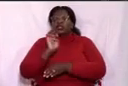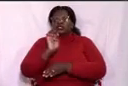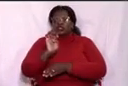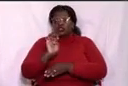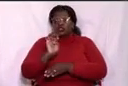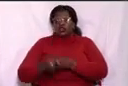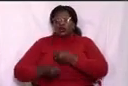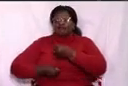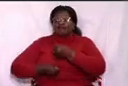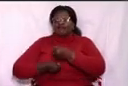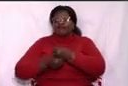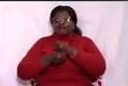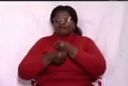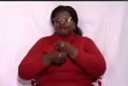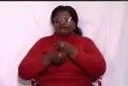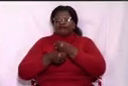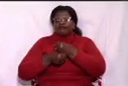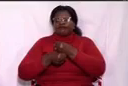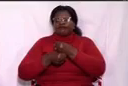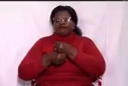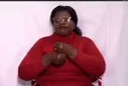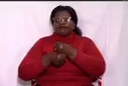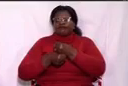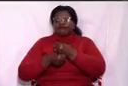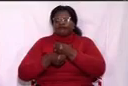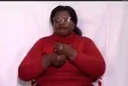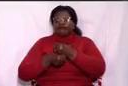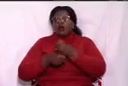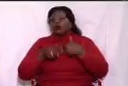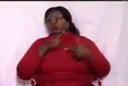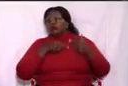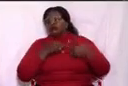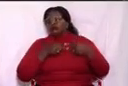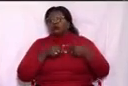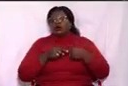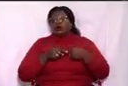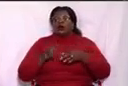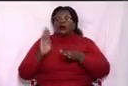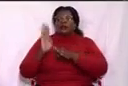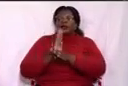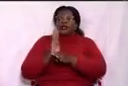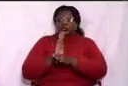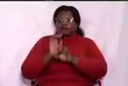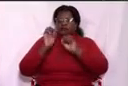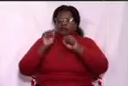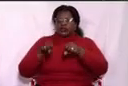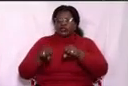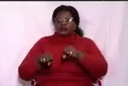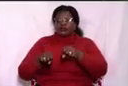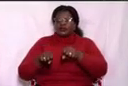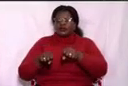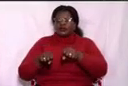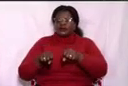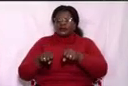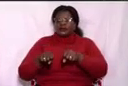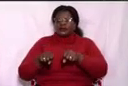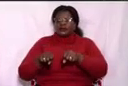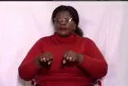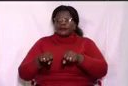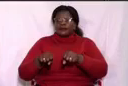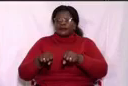or beg your pardon, the business must be supported, or sorry, excuse me, owned